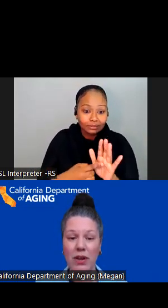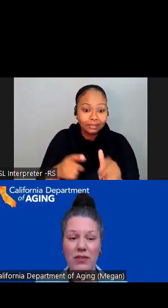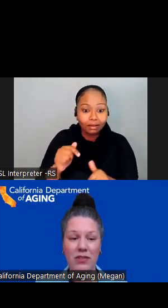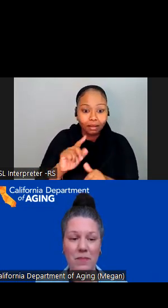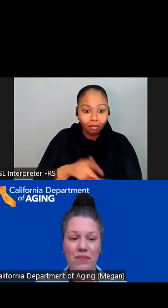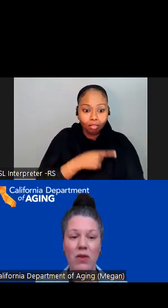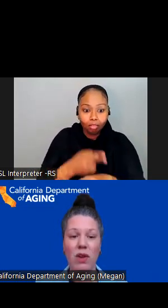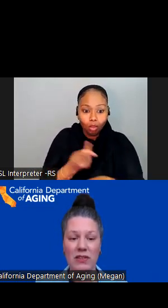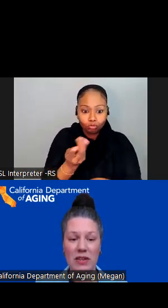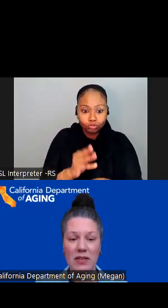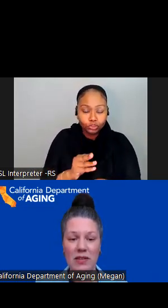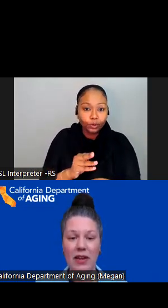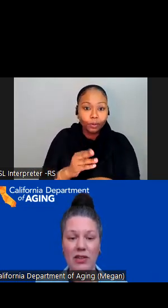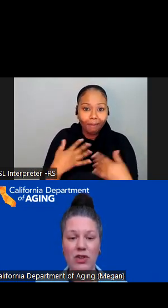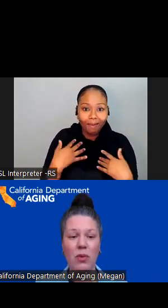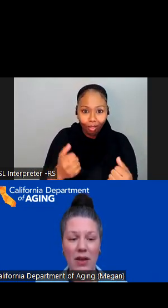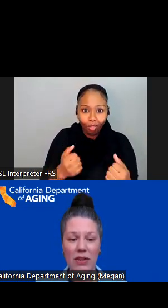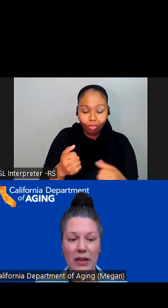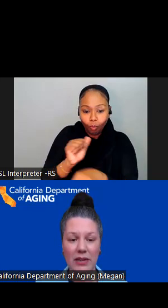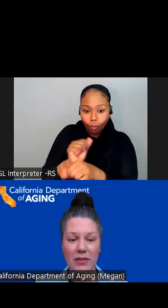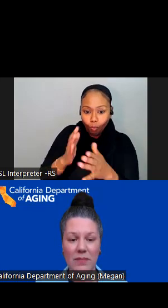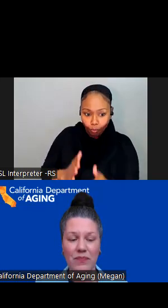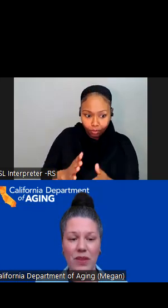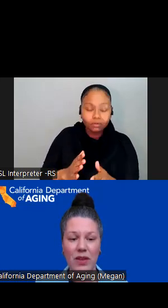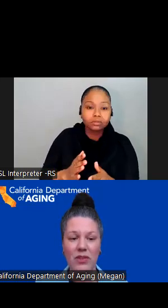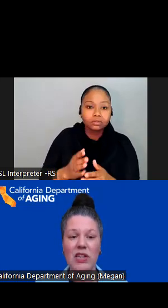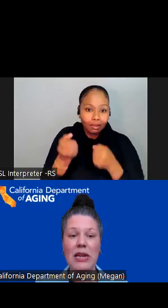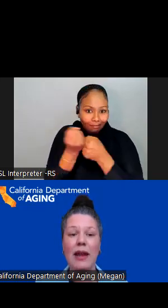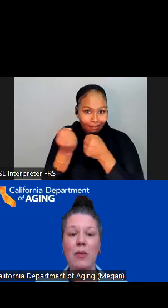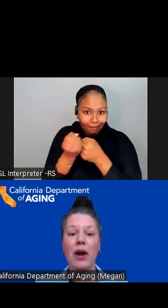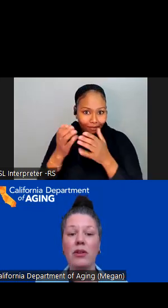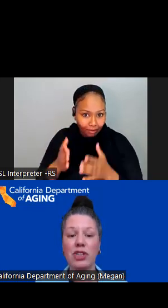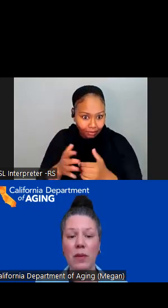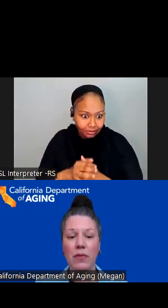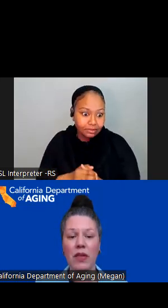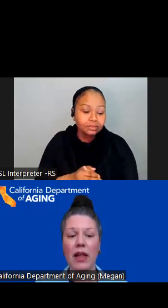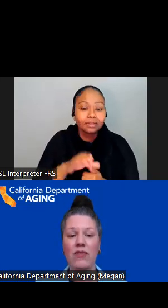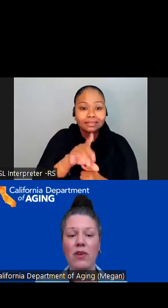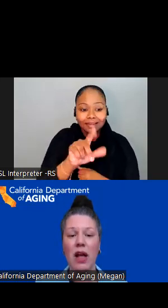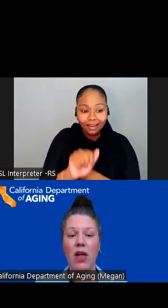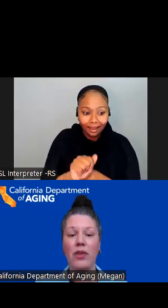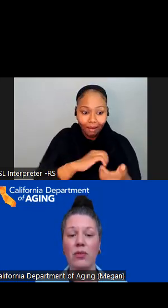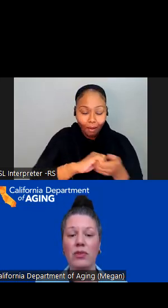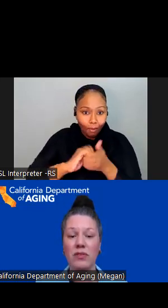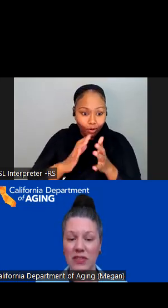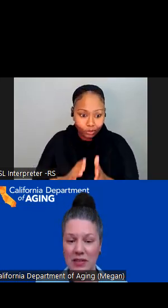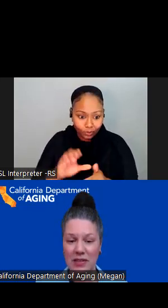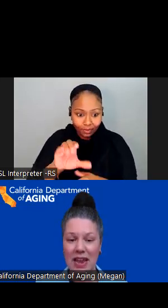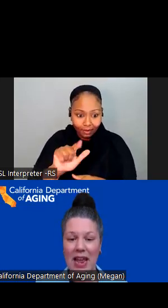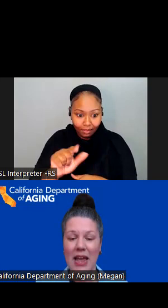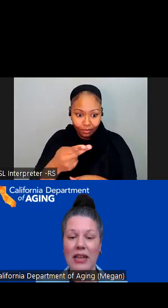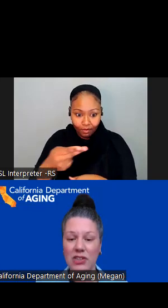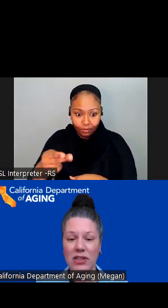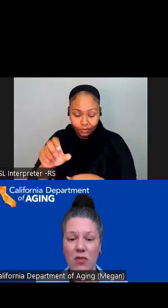facility operators, and residents and consumer advocates. So CDA, in partnership with the California Health and Human